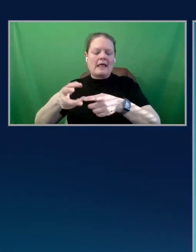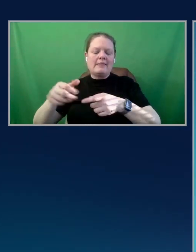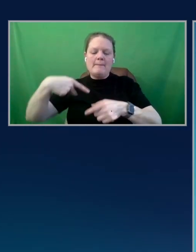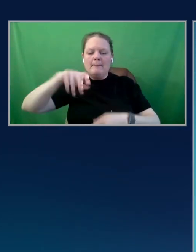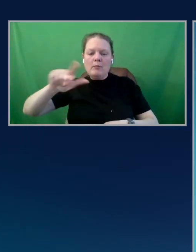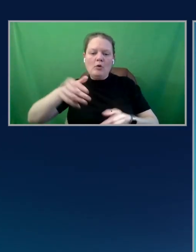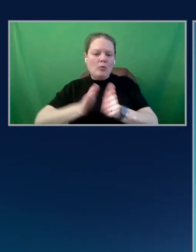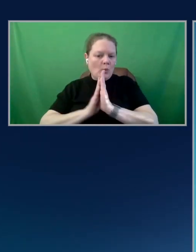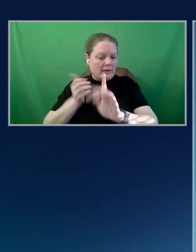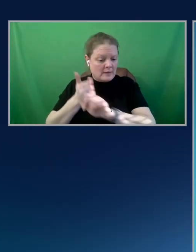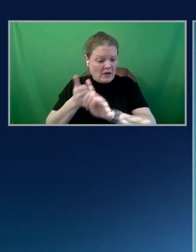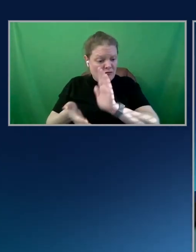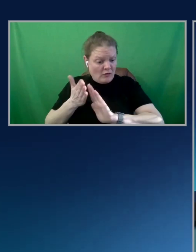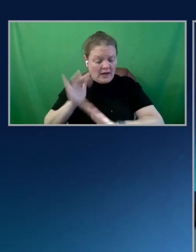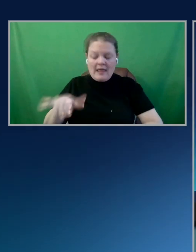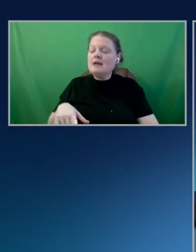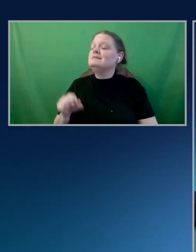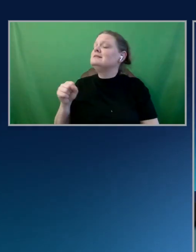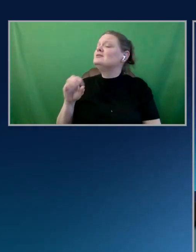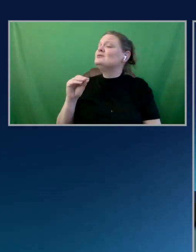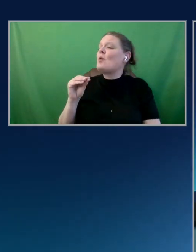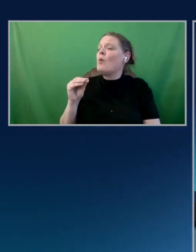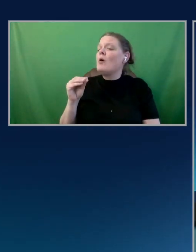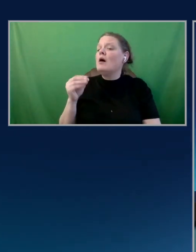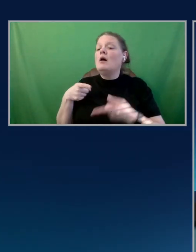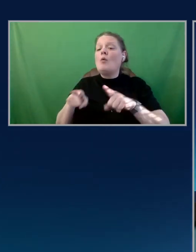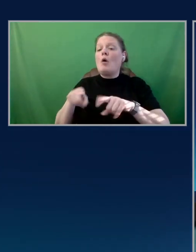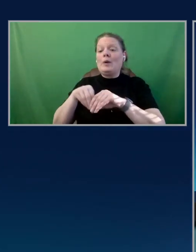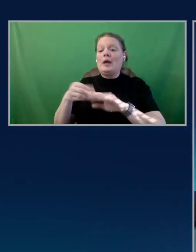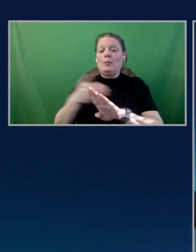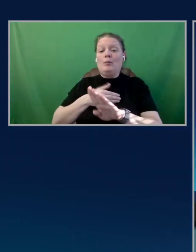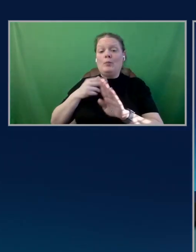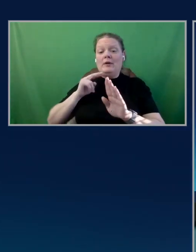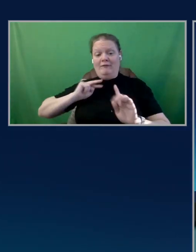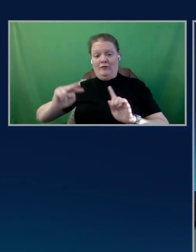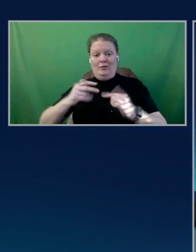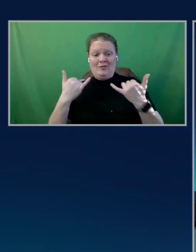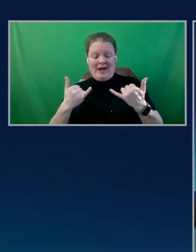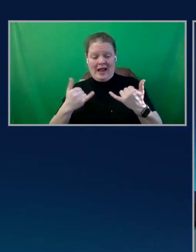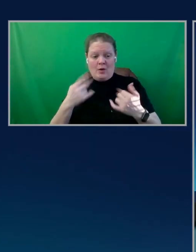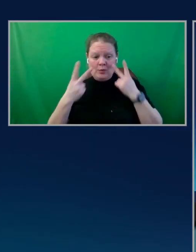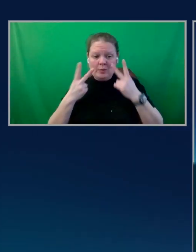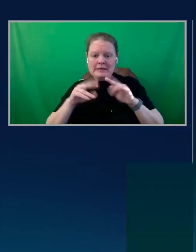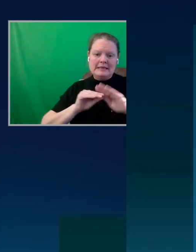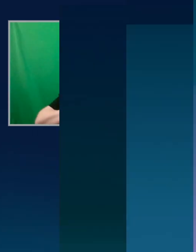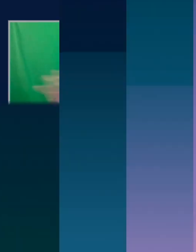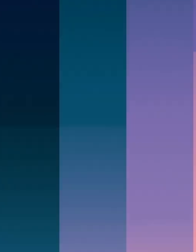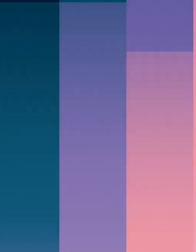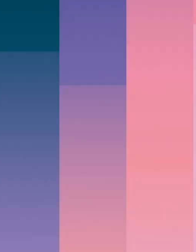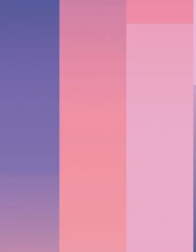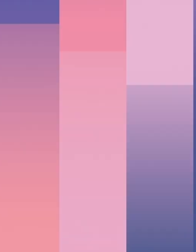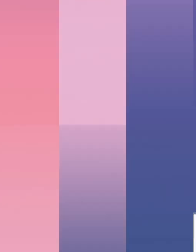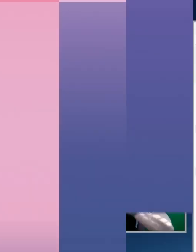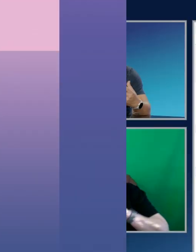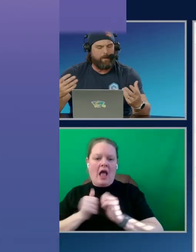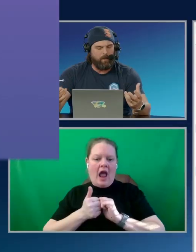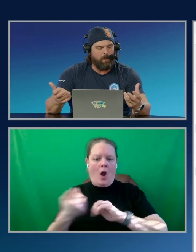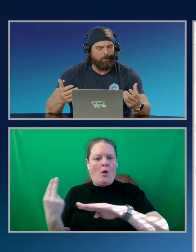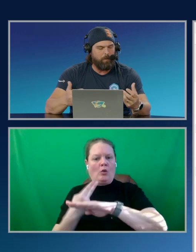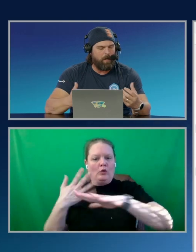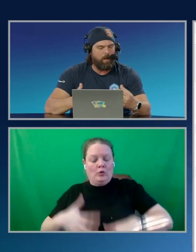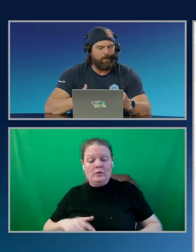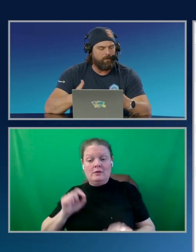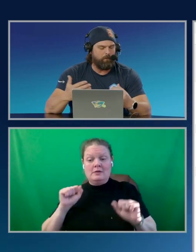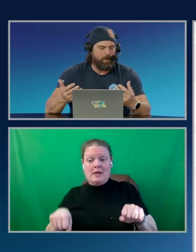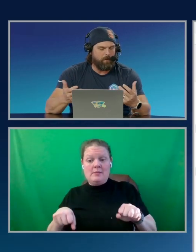that. Yes. So while we're in preview right now, you can see it was explicitly kind of initiated by the user, and this can either be